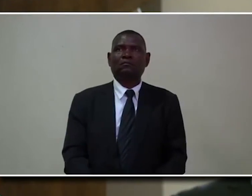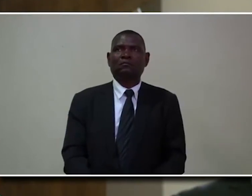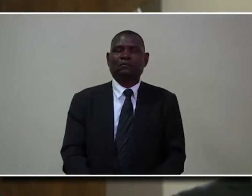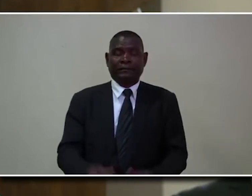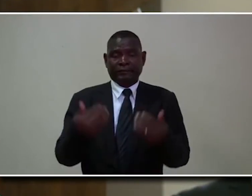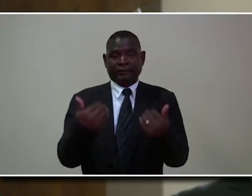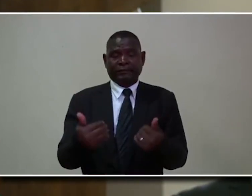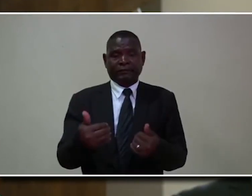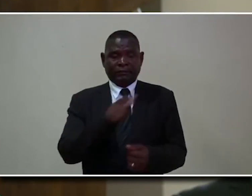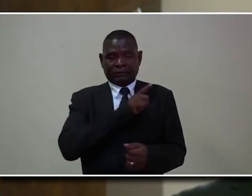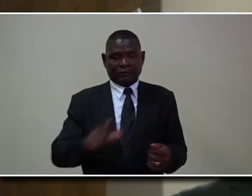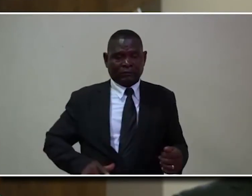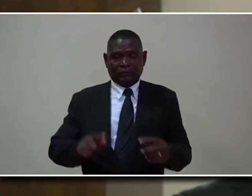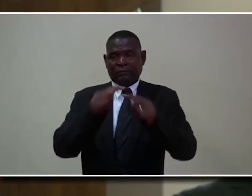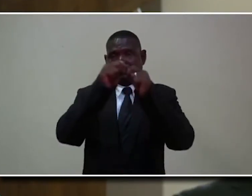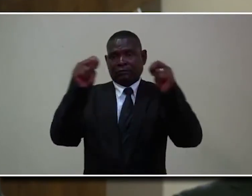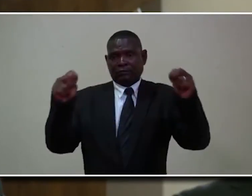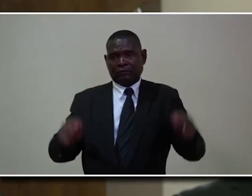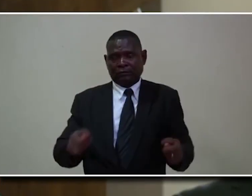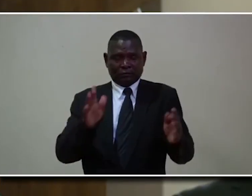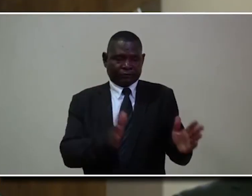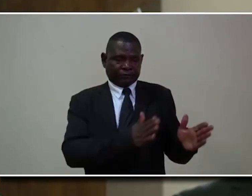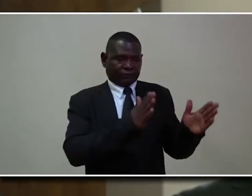And now the Lord's table is prepared.